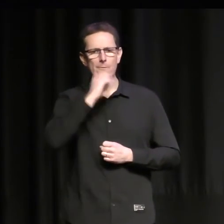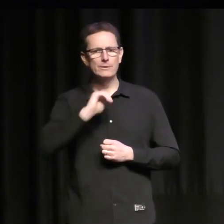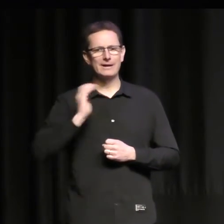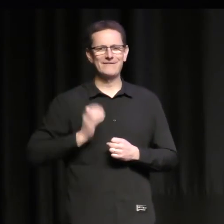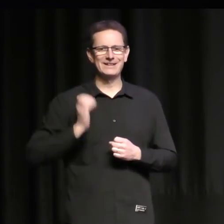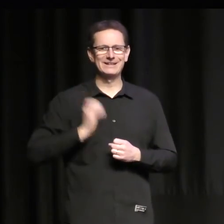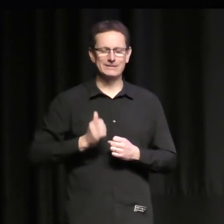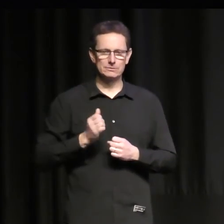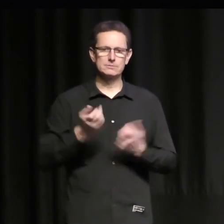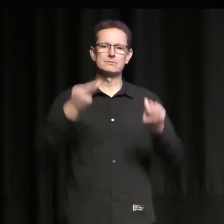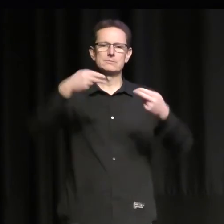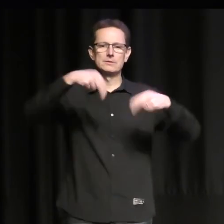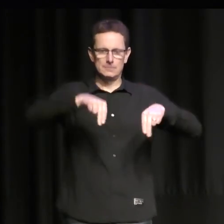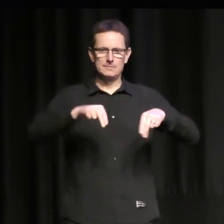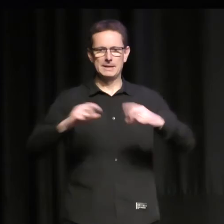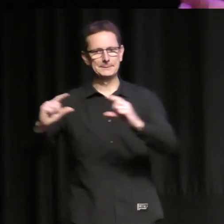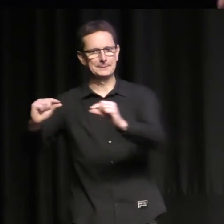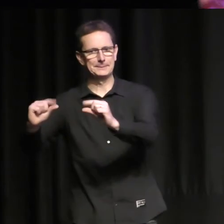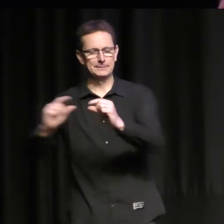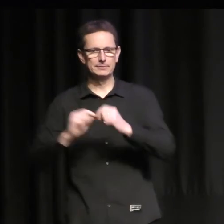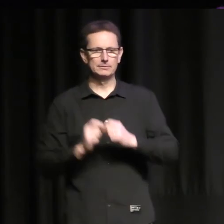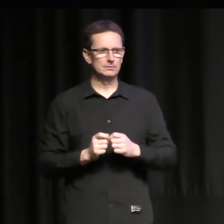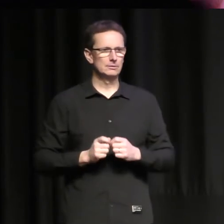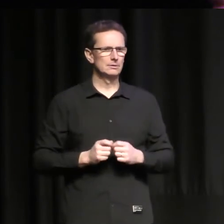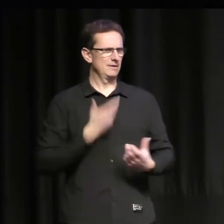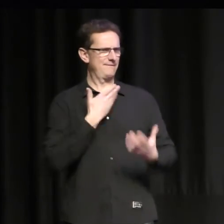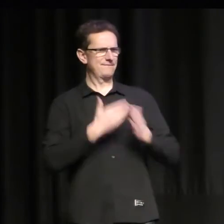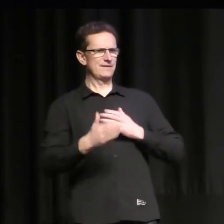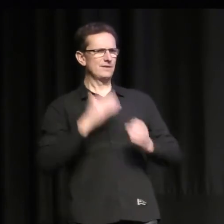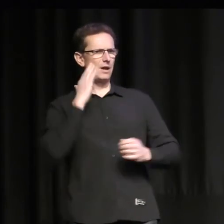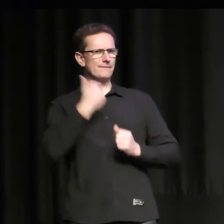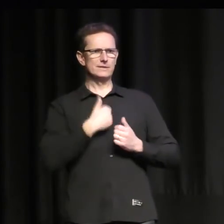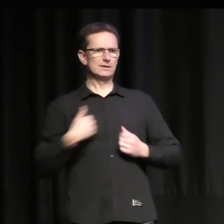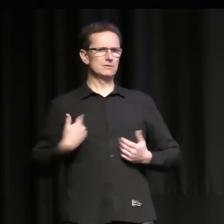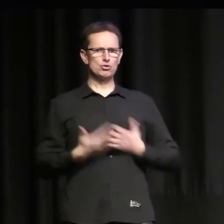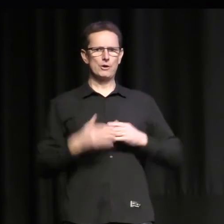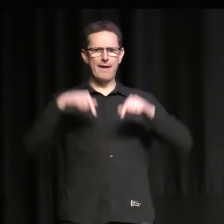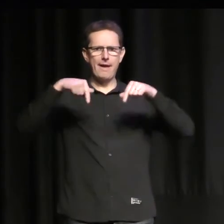They'd been talking to each other, and they said, "Why don't we do it here?"